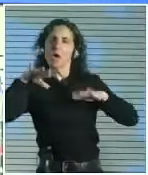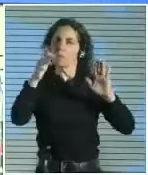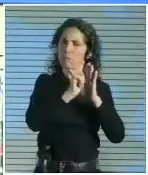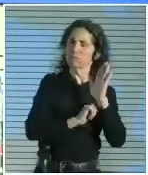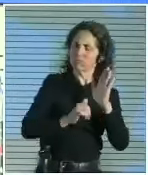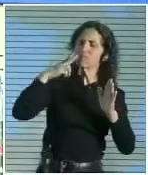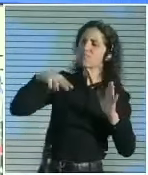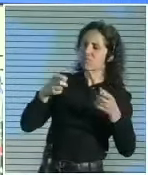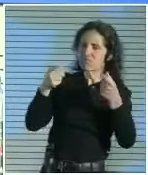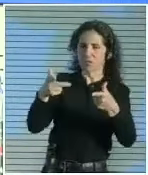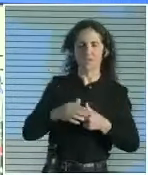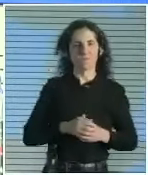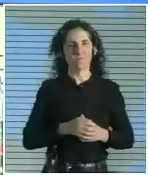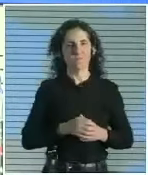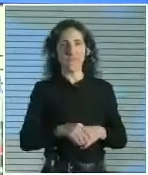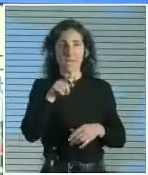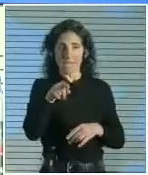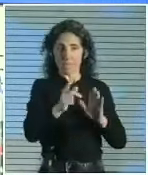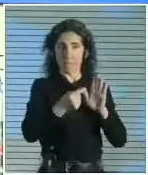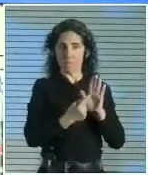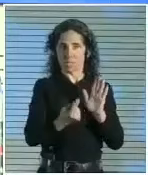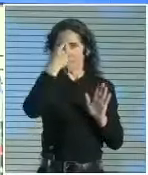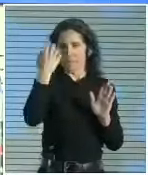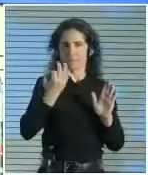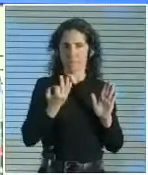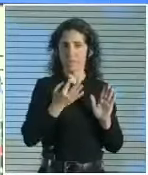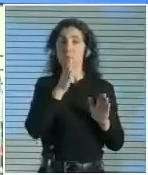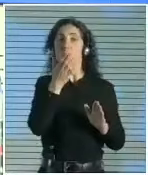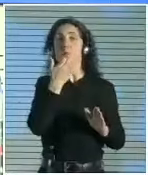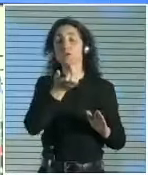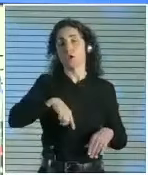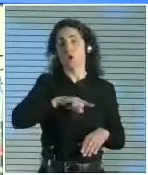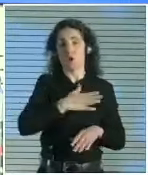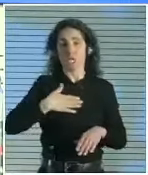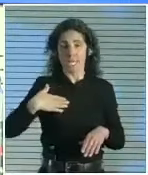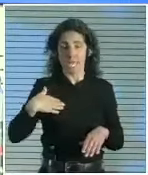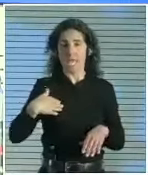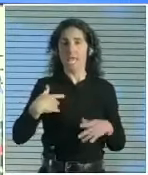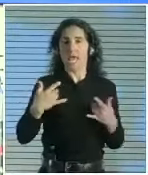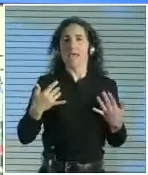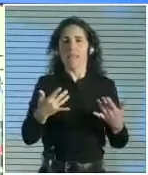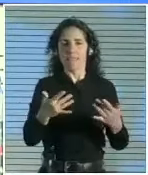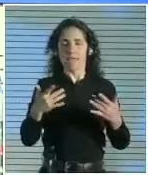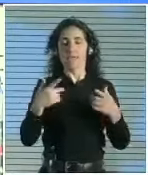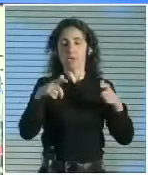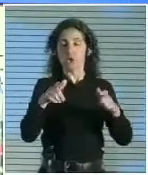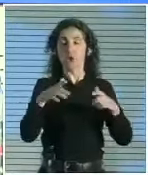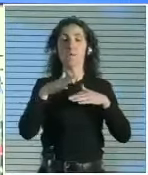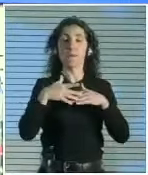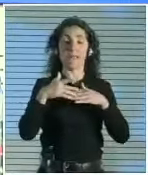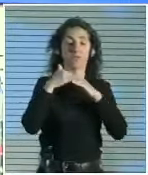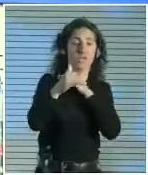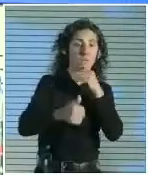much keep in mind, because if we want to accelerate the industry to become more sustainable, we have to understand where they are, and they're not